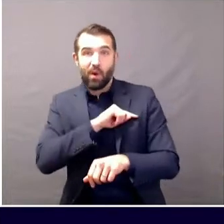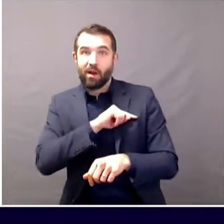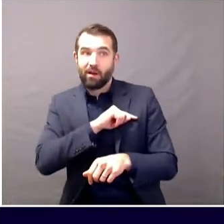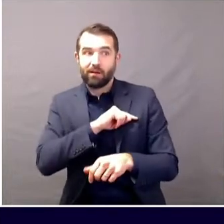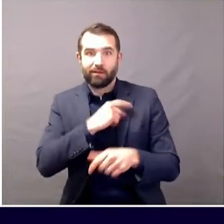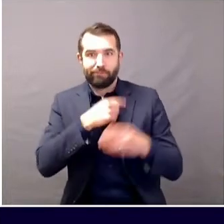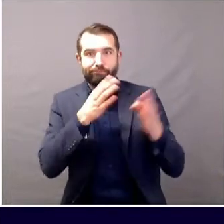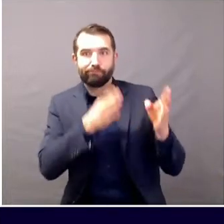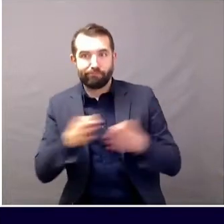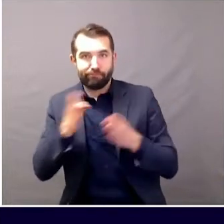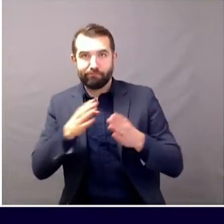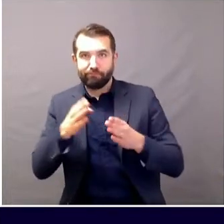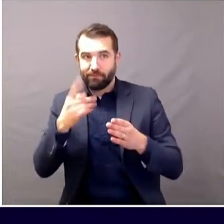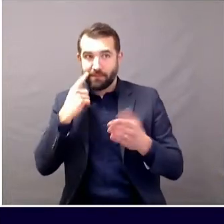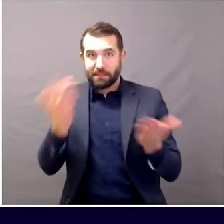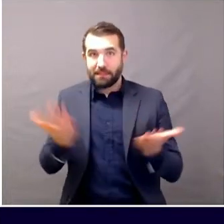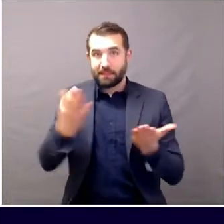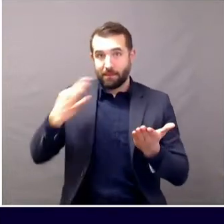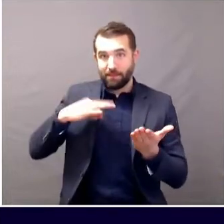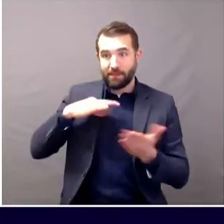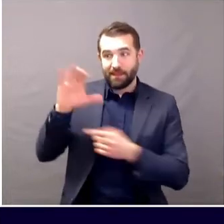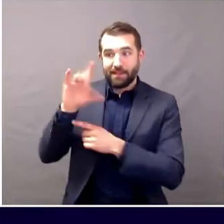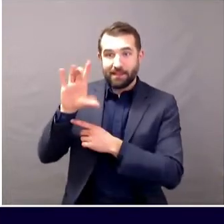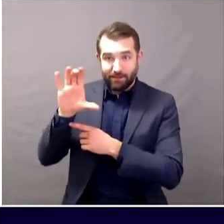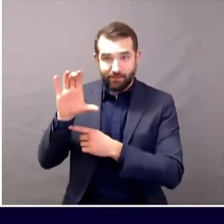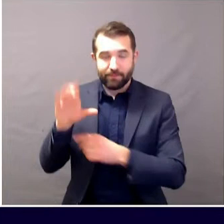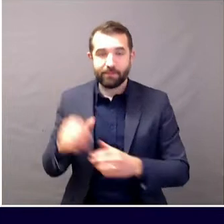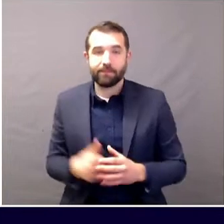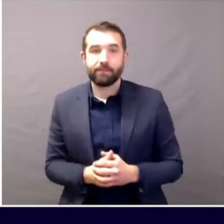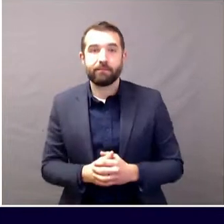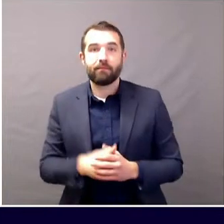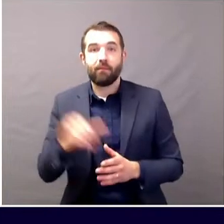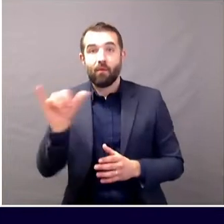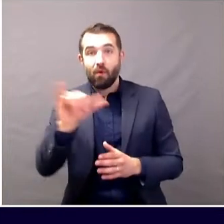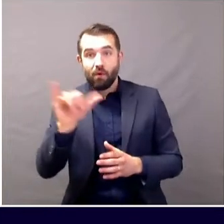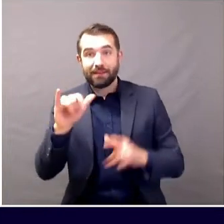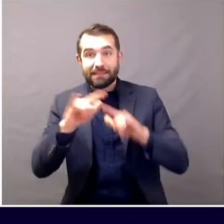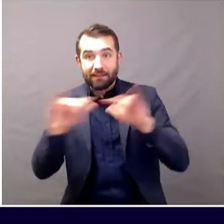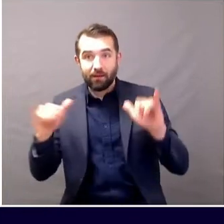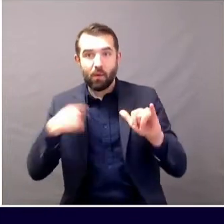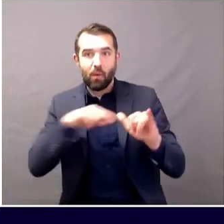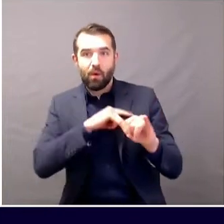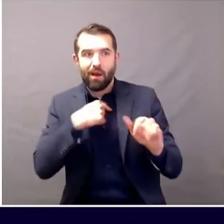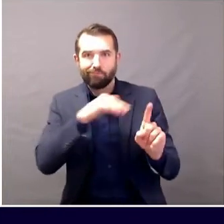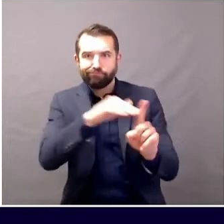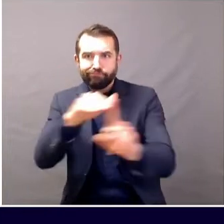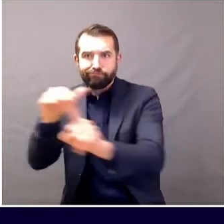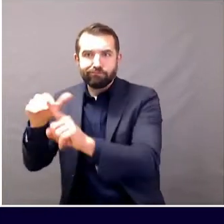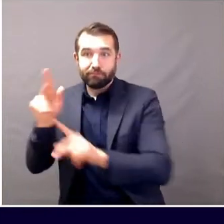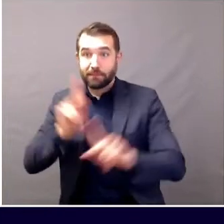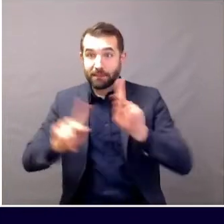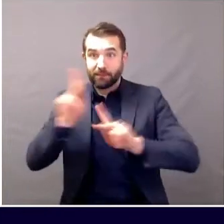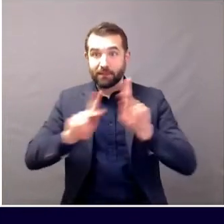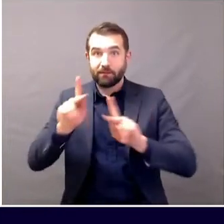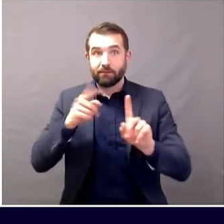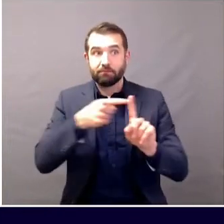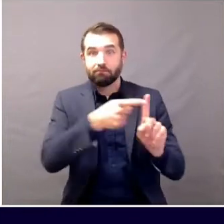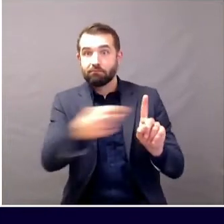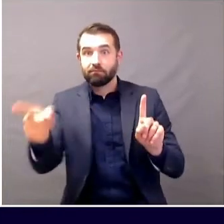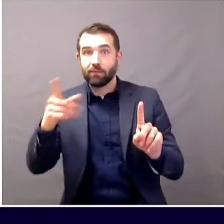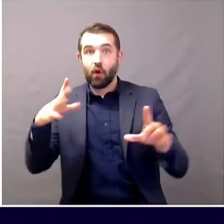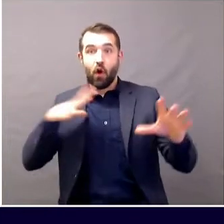CDC, but it's also an opportunity to remind everybody that if you've just returned from, say, a holiday